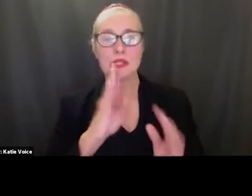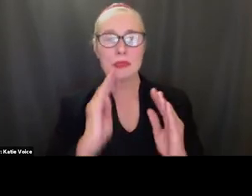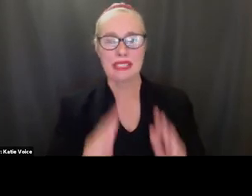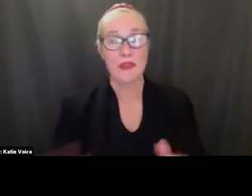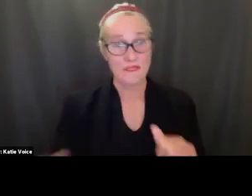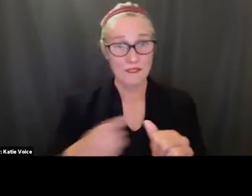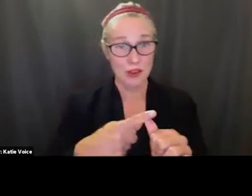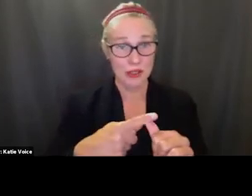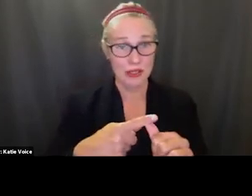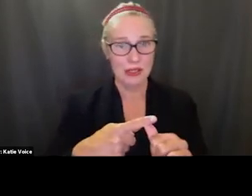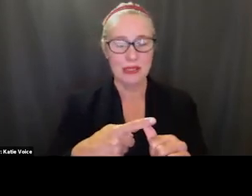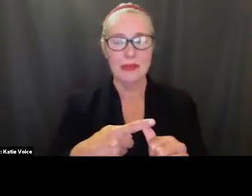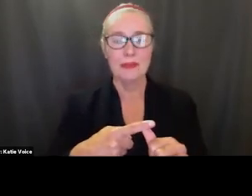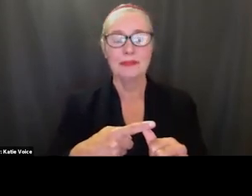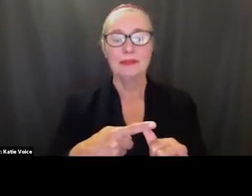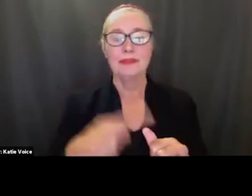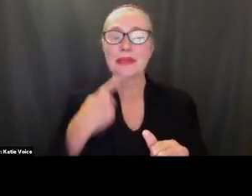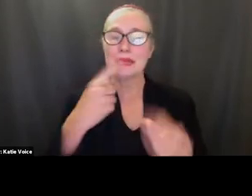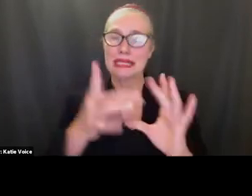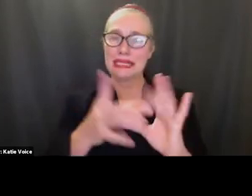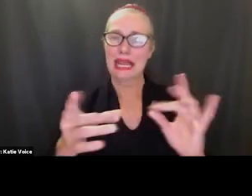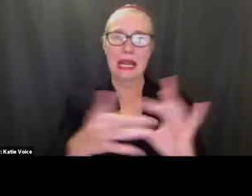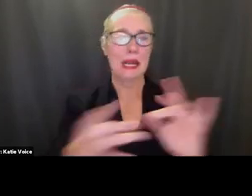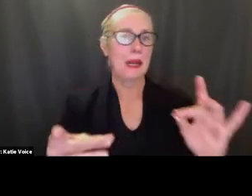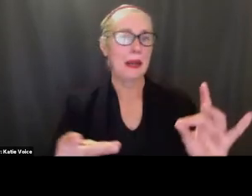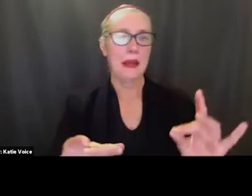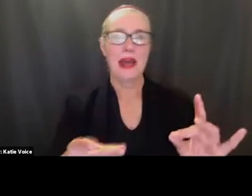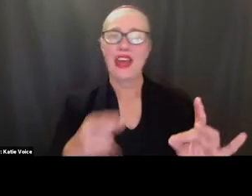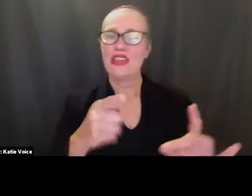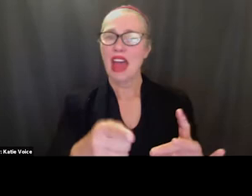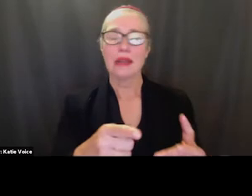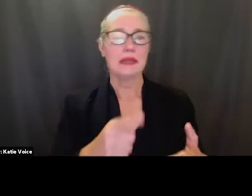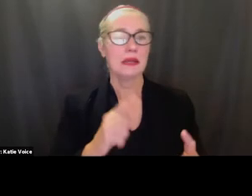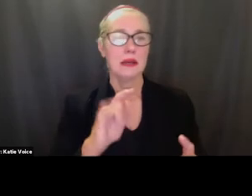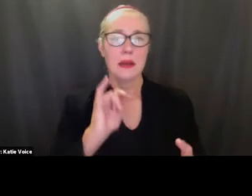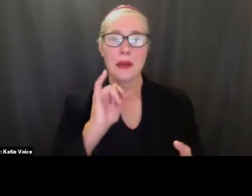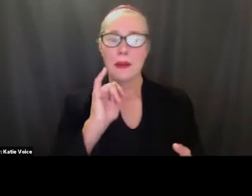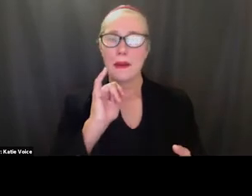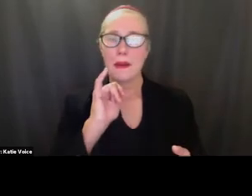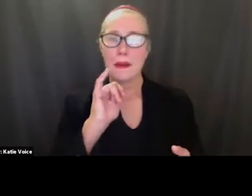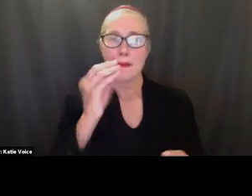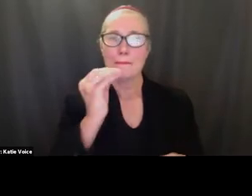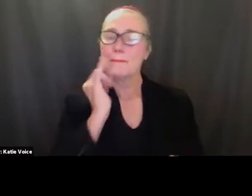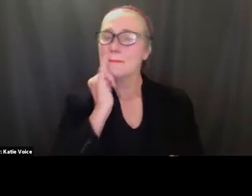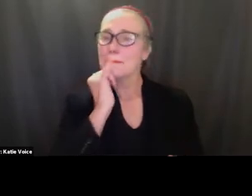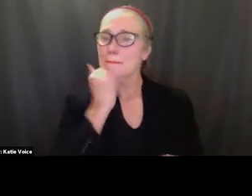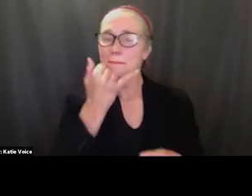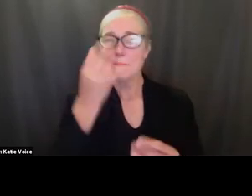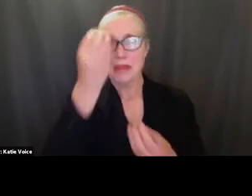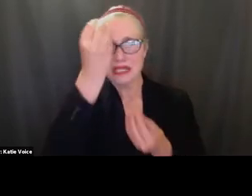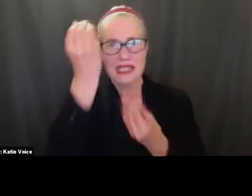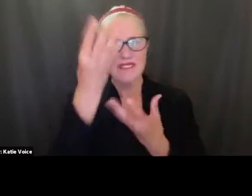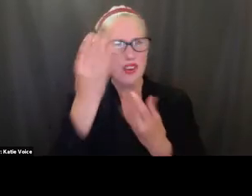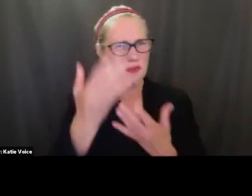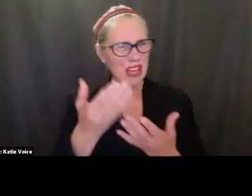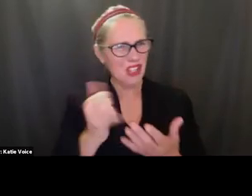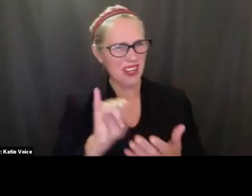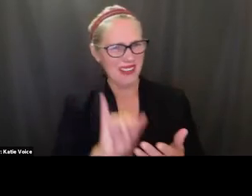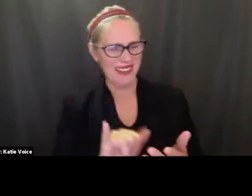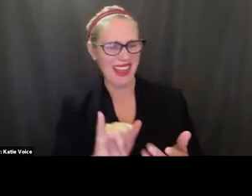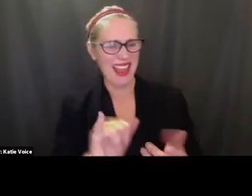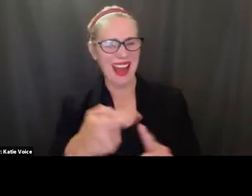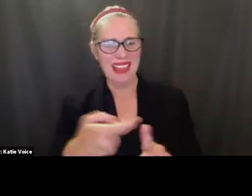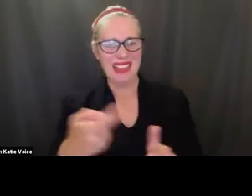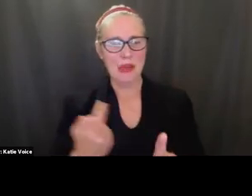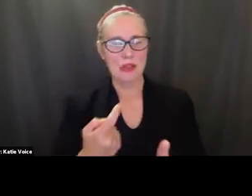is the misinformation mouse that you guys are using and i know i think that first came with the board of supervisors